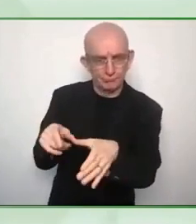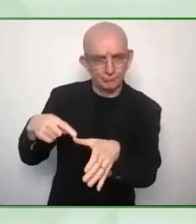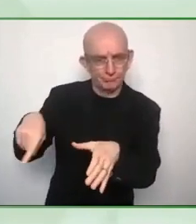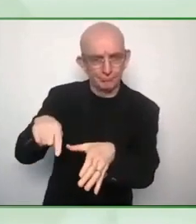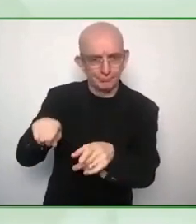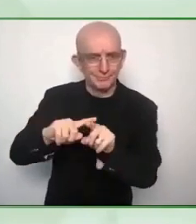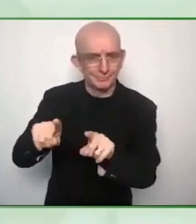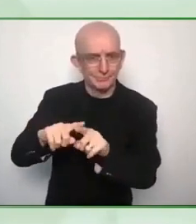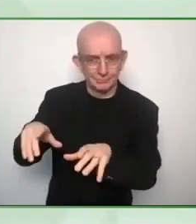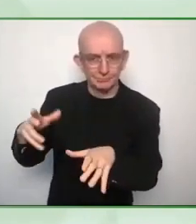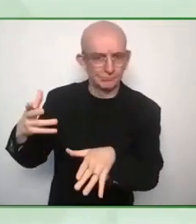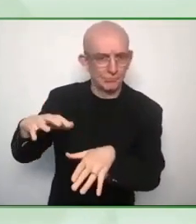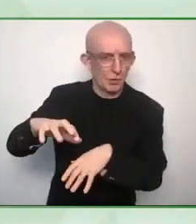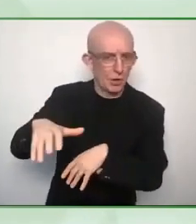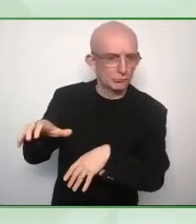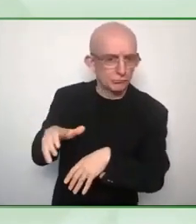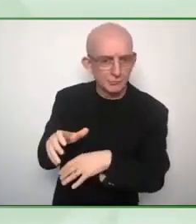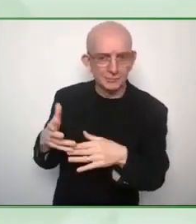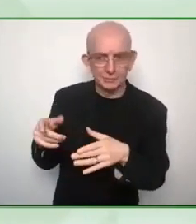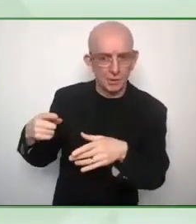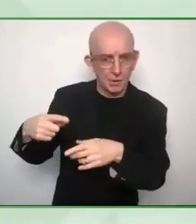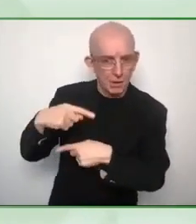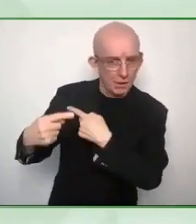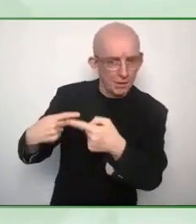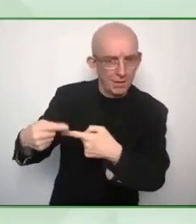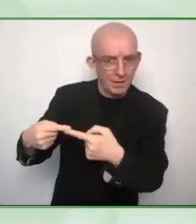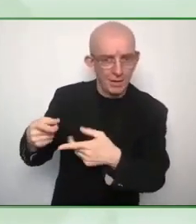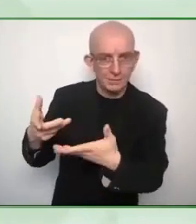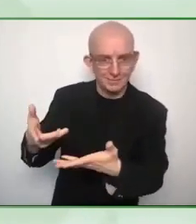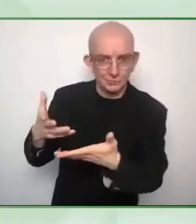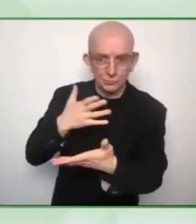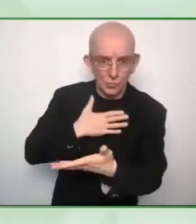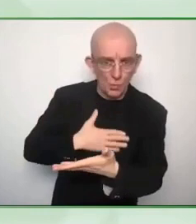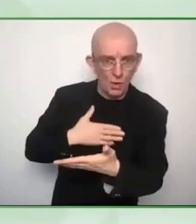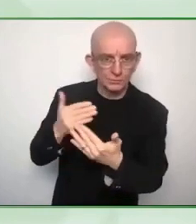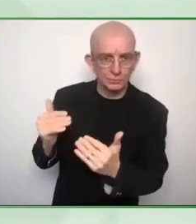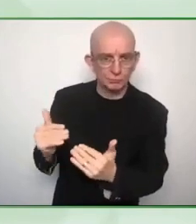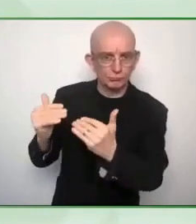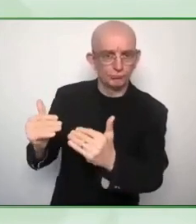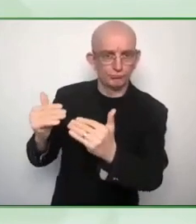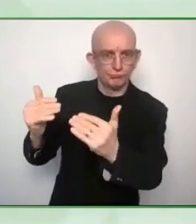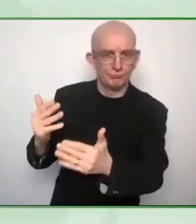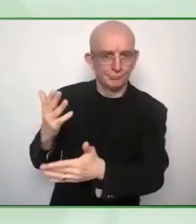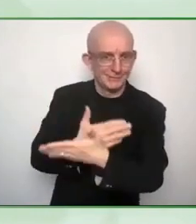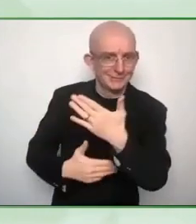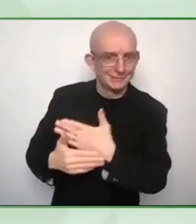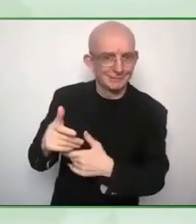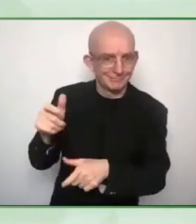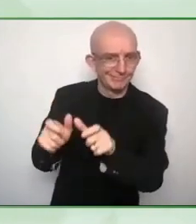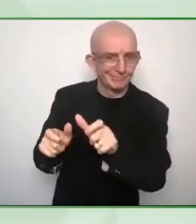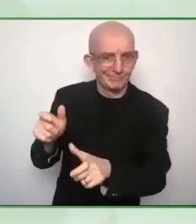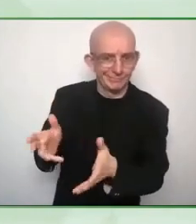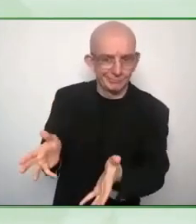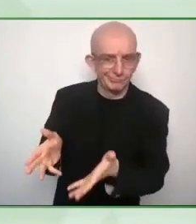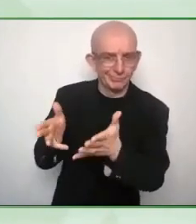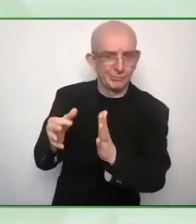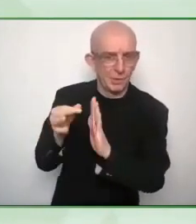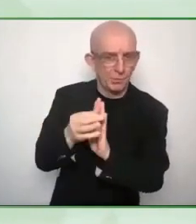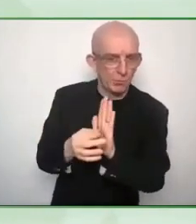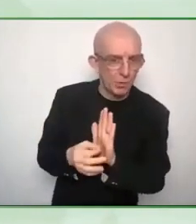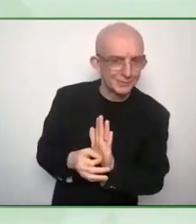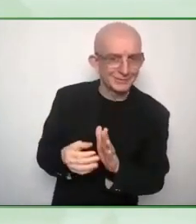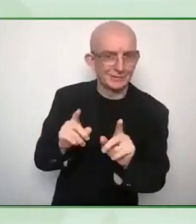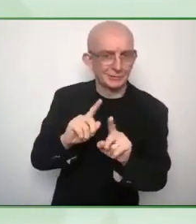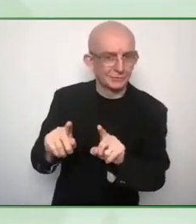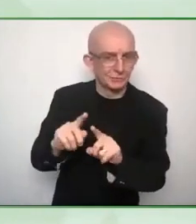service providers and donors who are interested in financing this kind of programs.